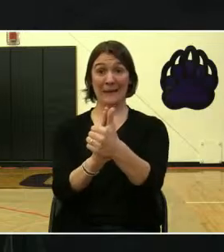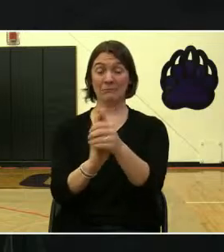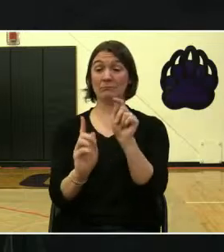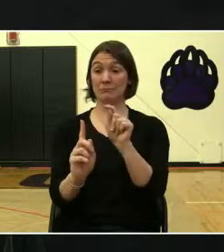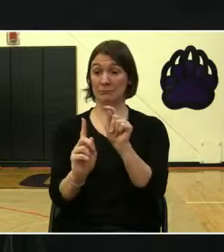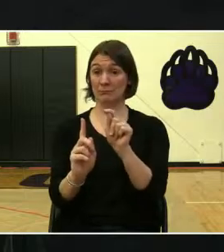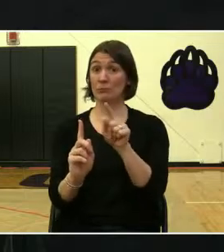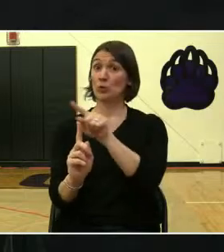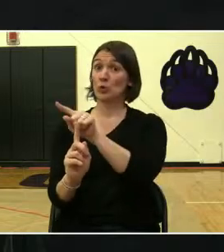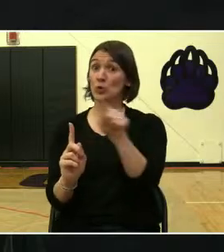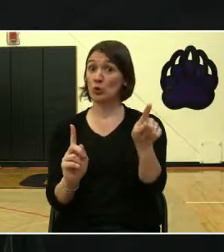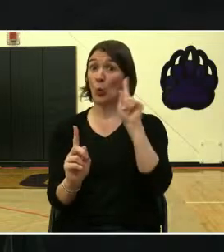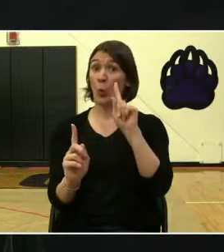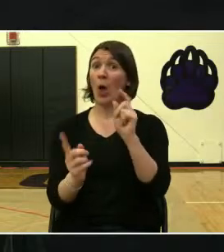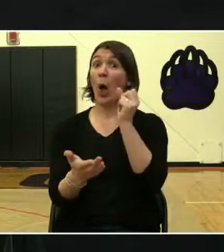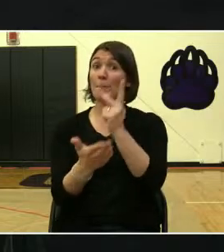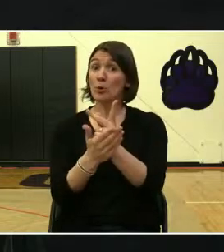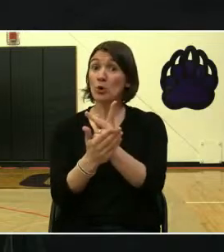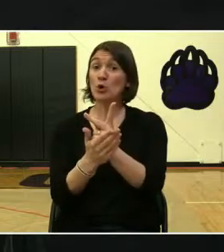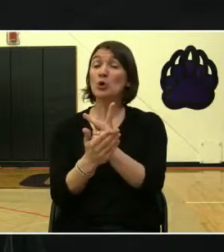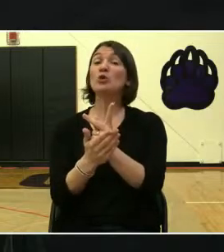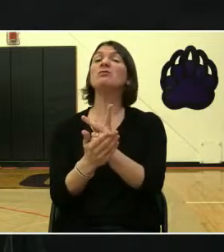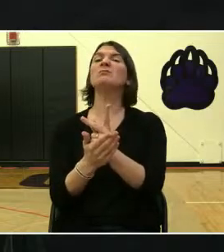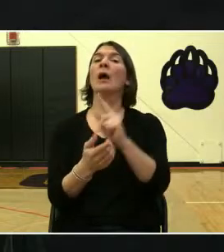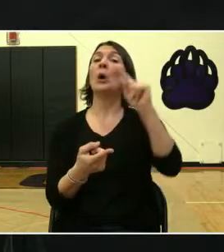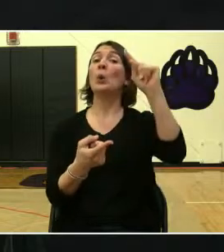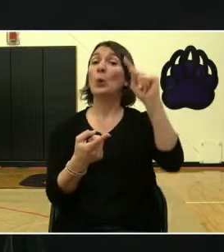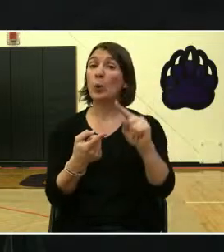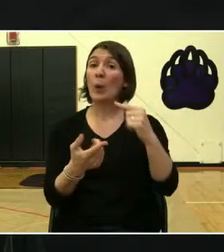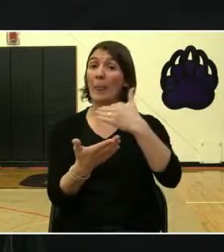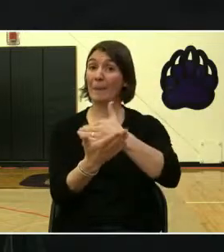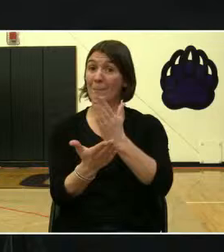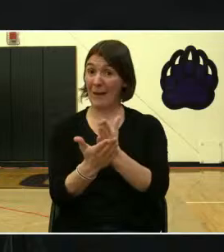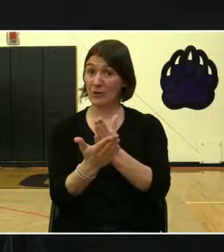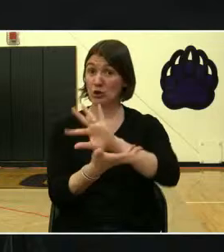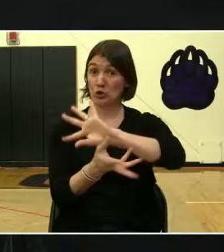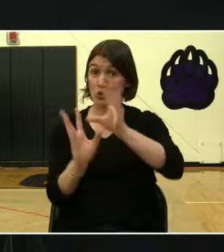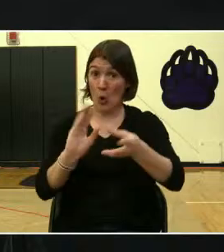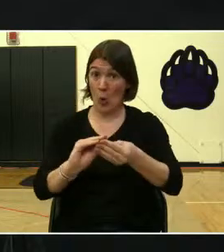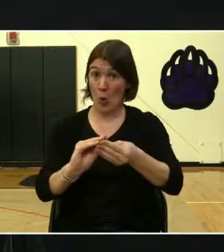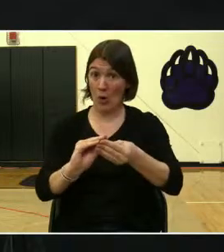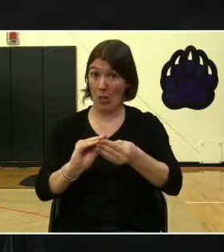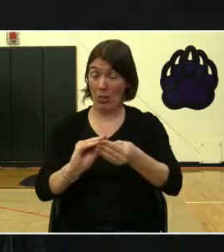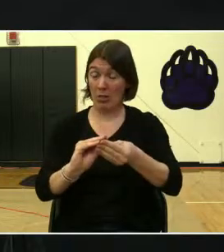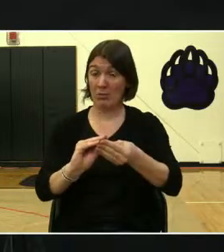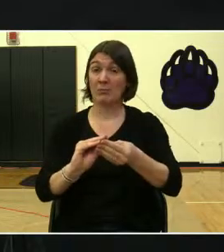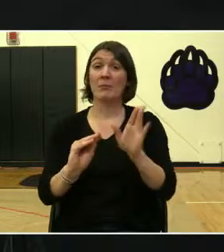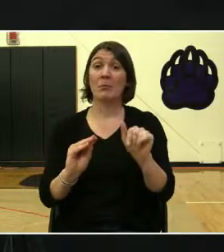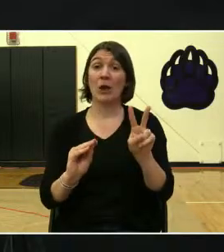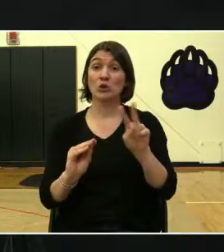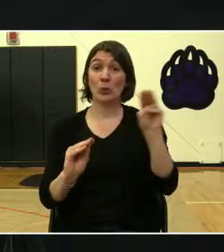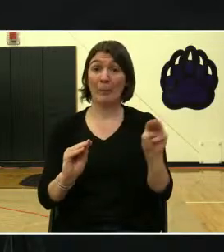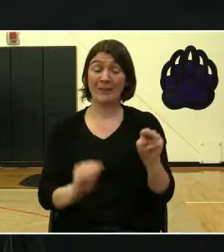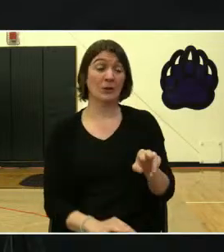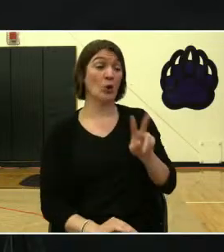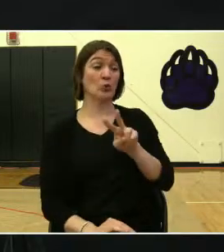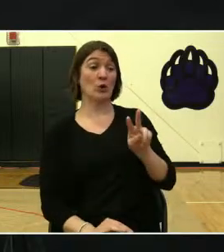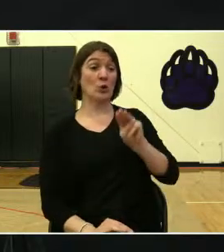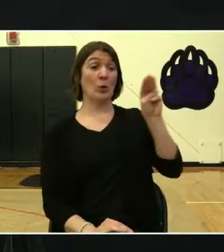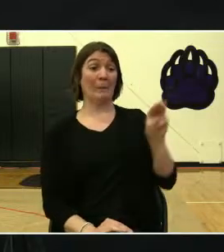is whether to amend the total number in Article 13 from